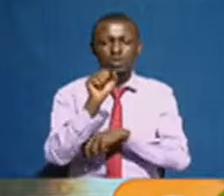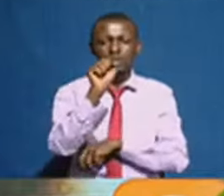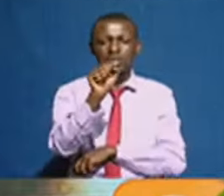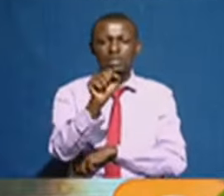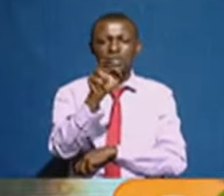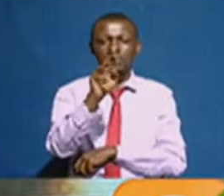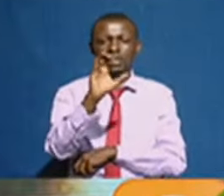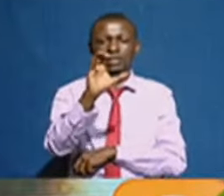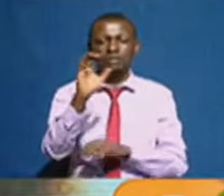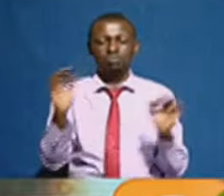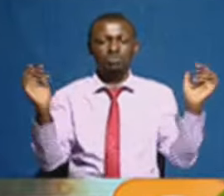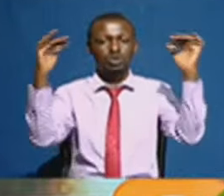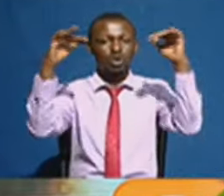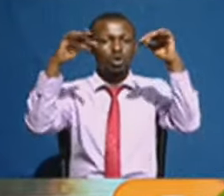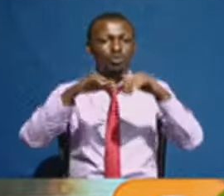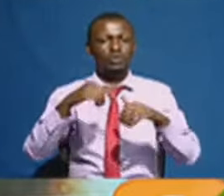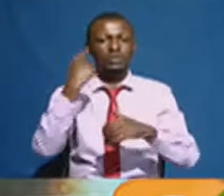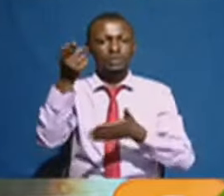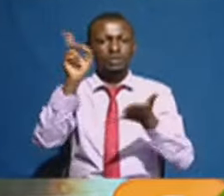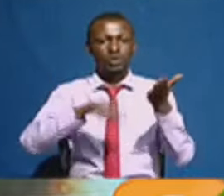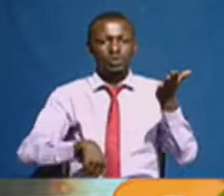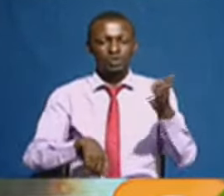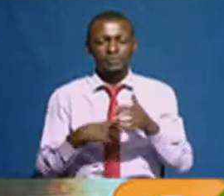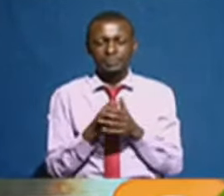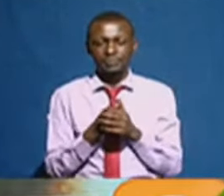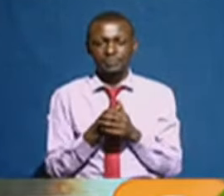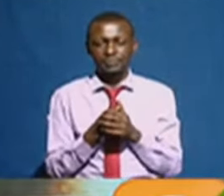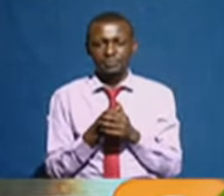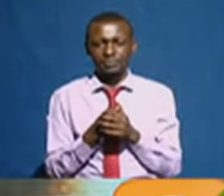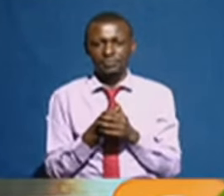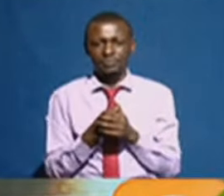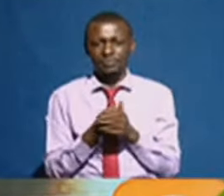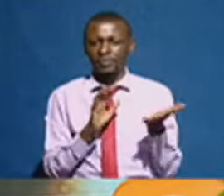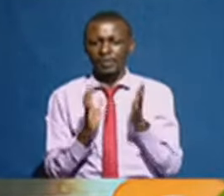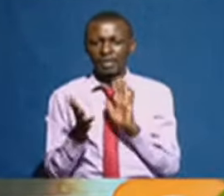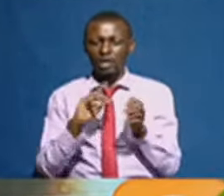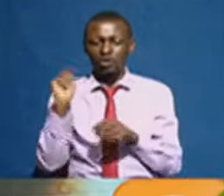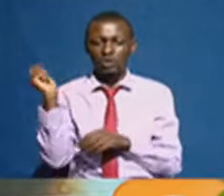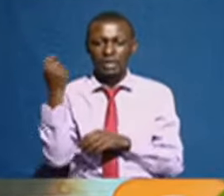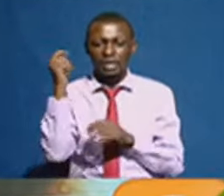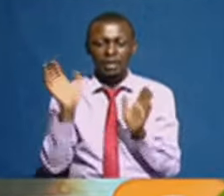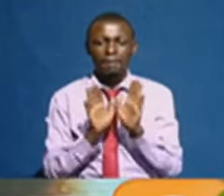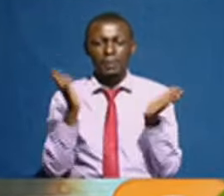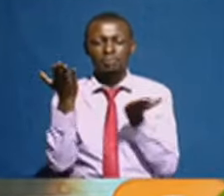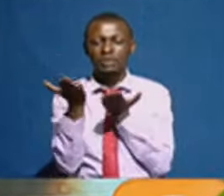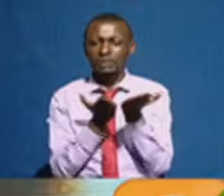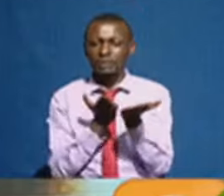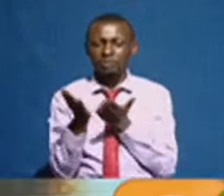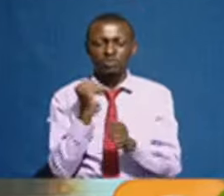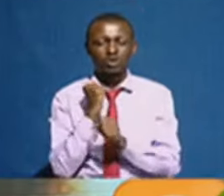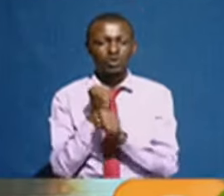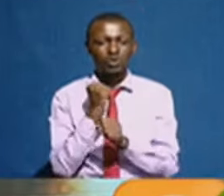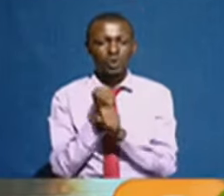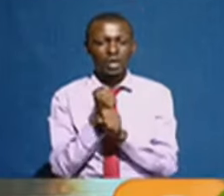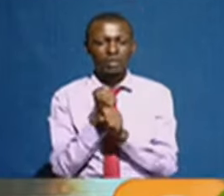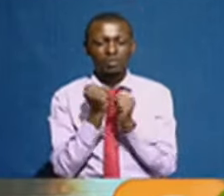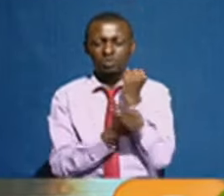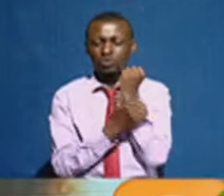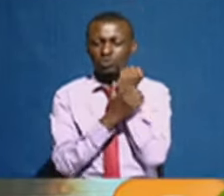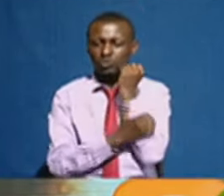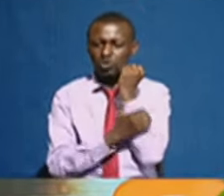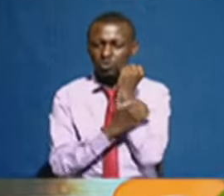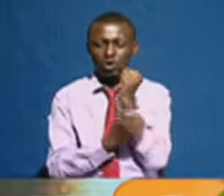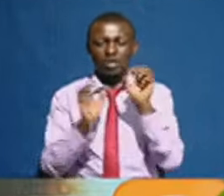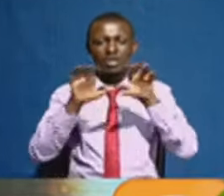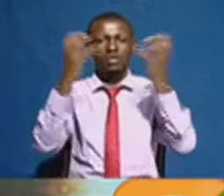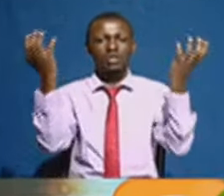its conference preparatory notes, indicates that the productivity of the Kenyan public service ranks poorly globally and